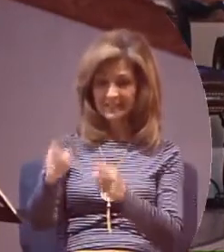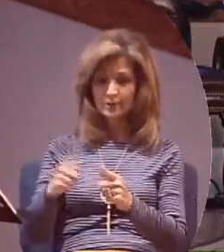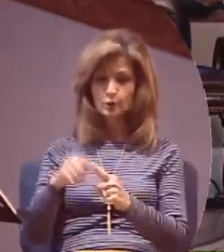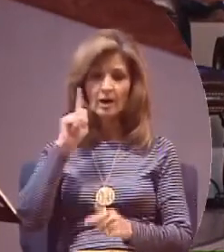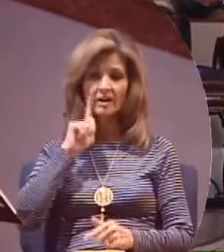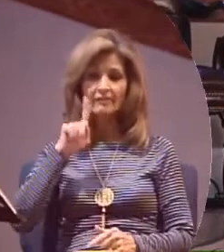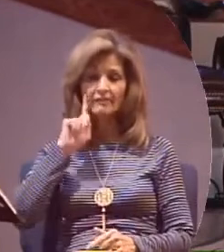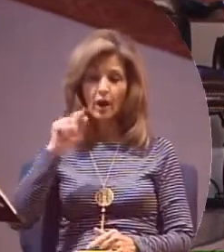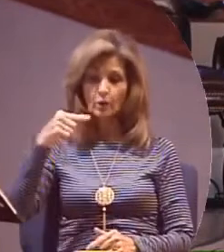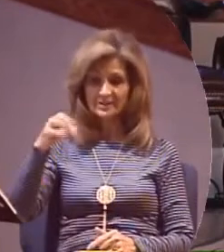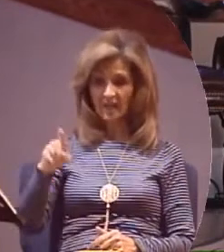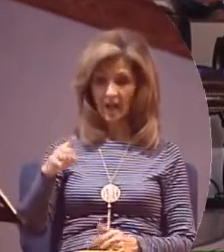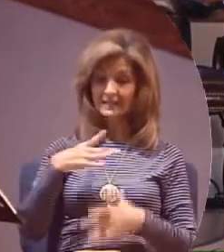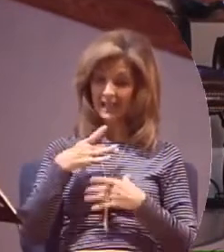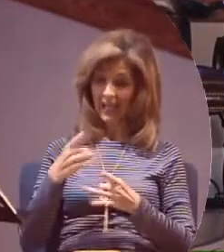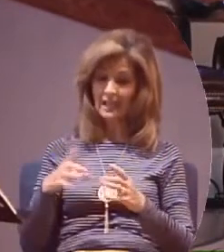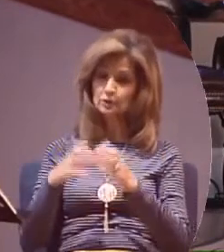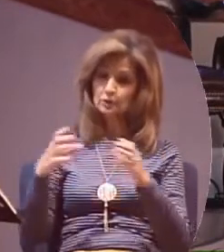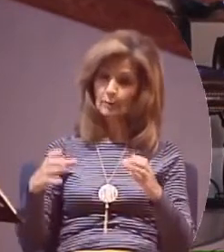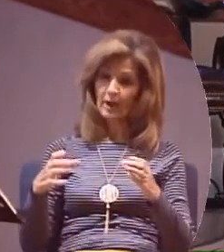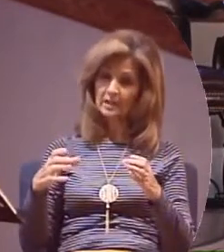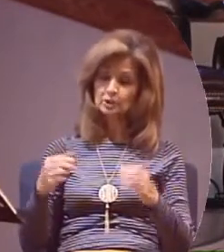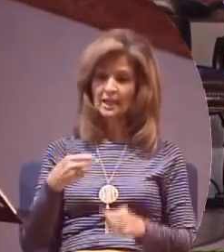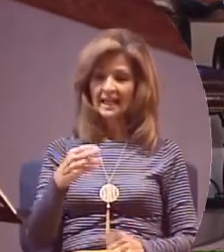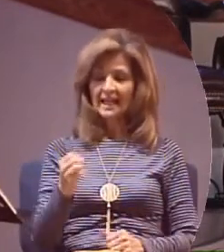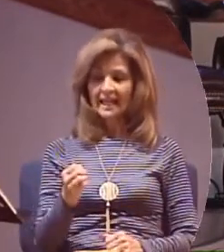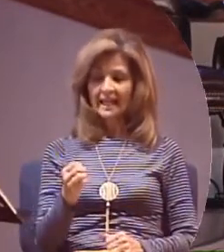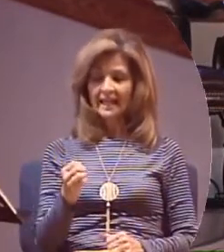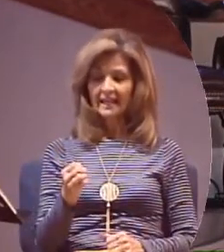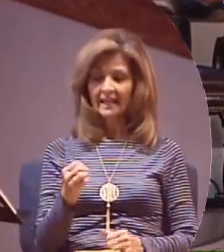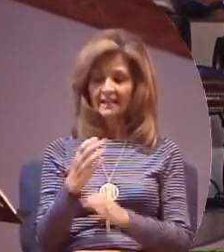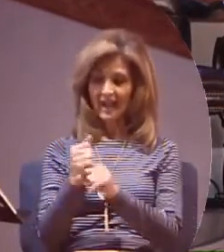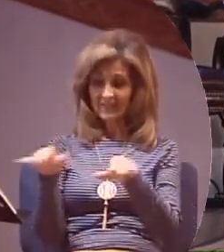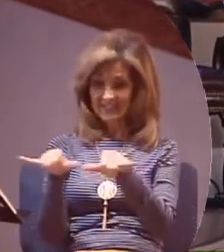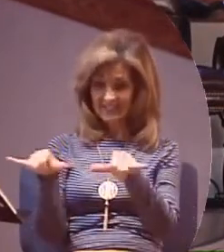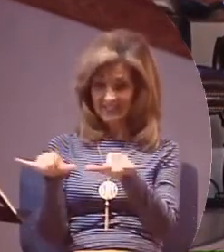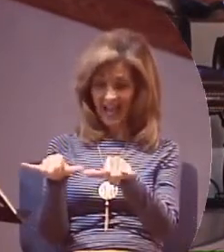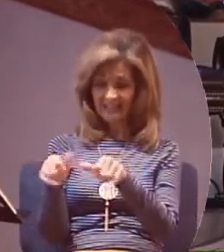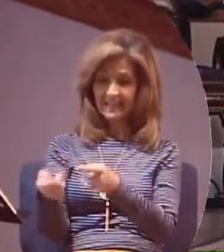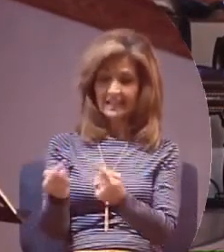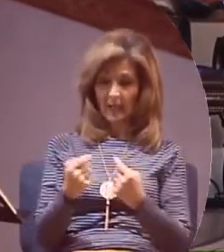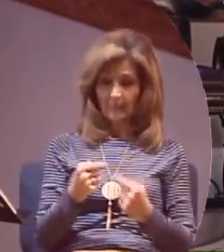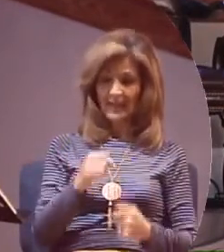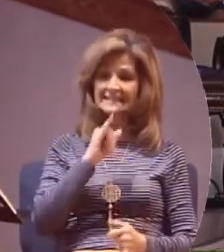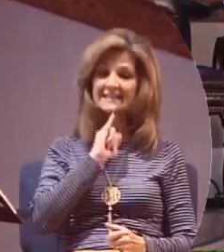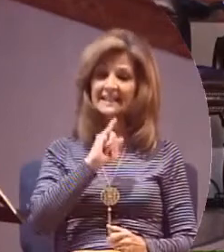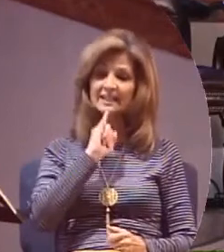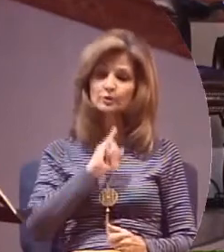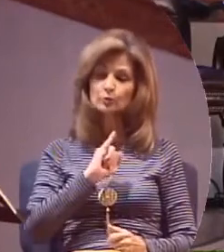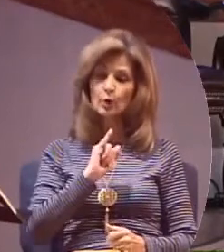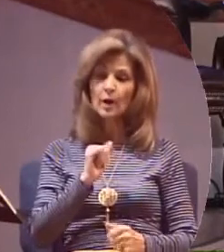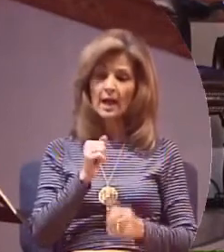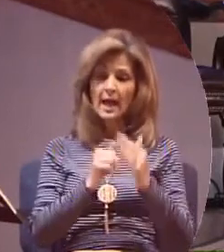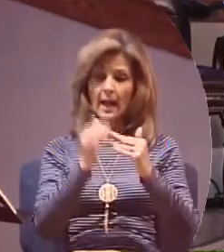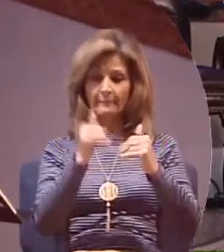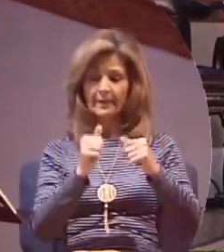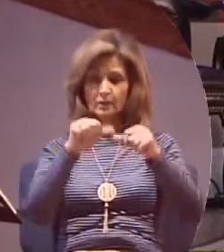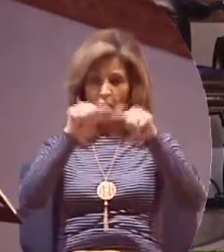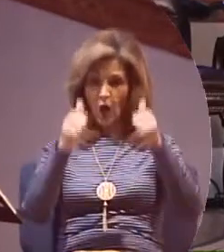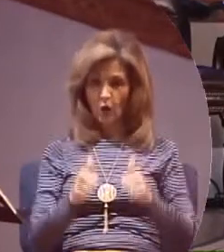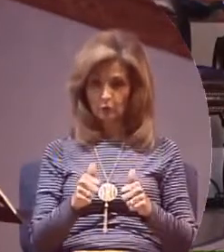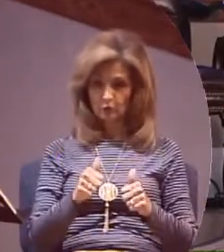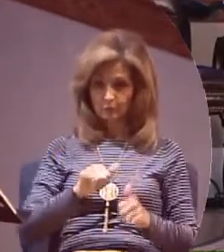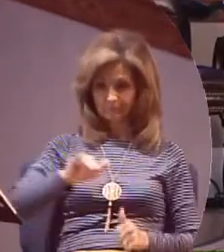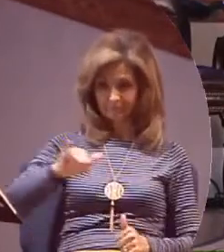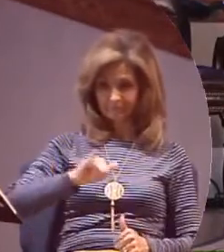false god, and he liked it so good he got the dimensions of it, come back to Israel and built an altar in Israel to resemble